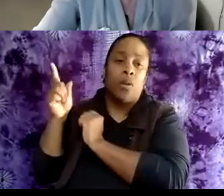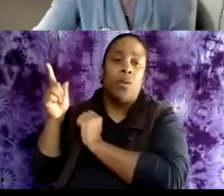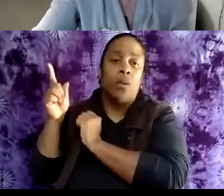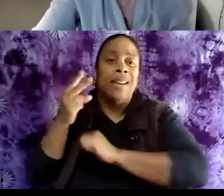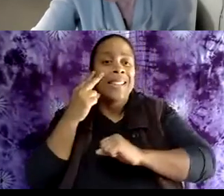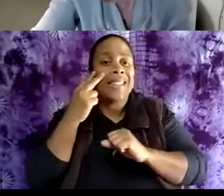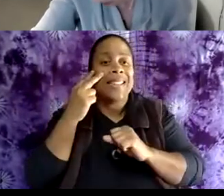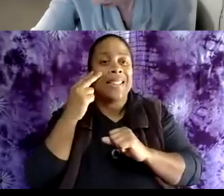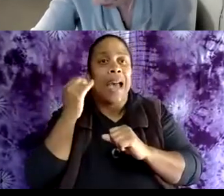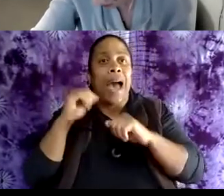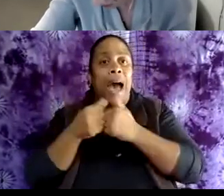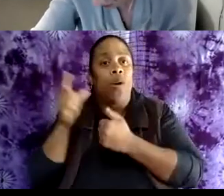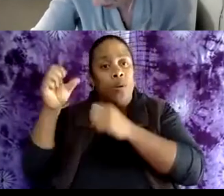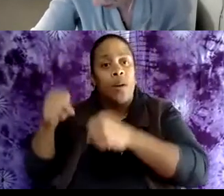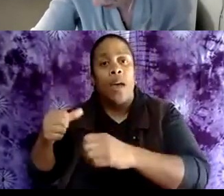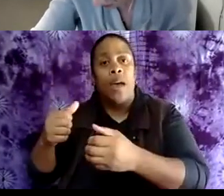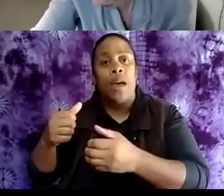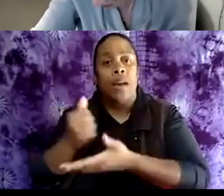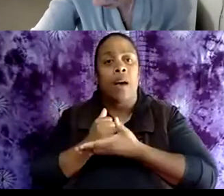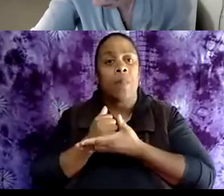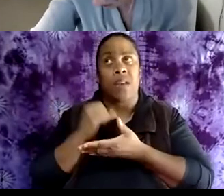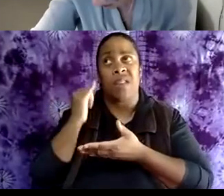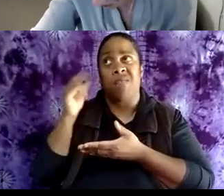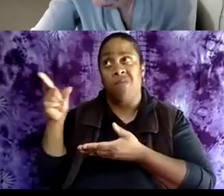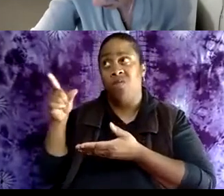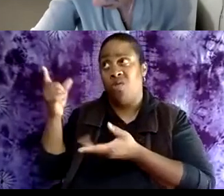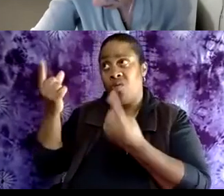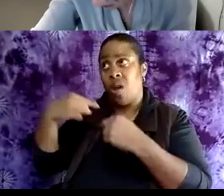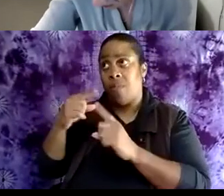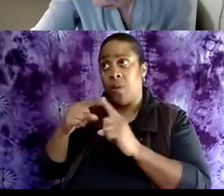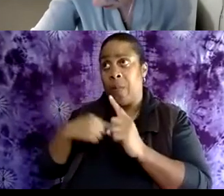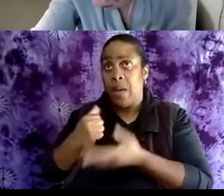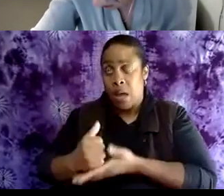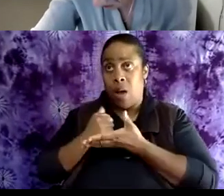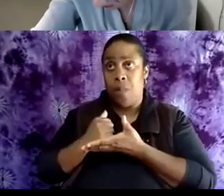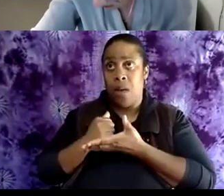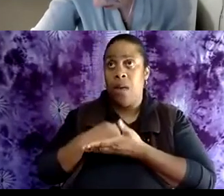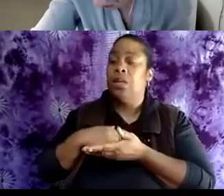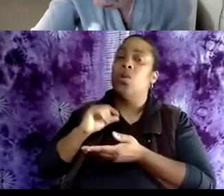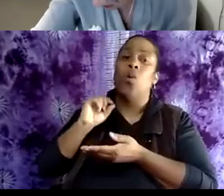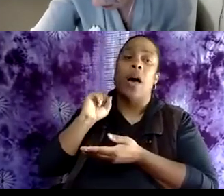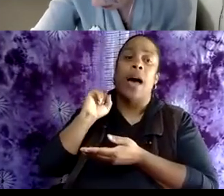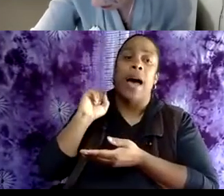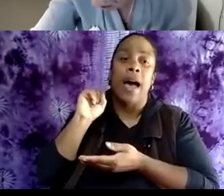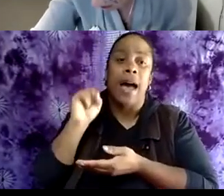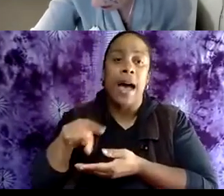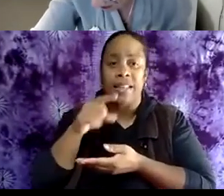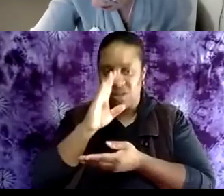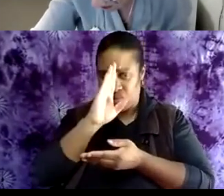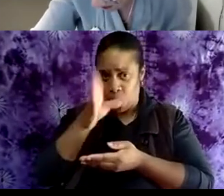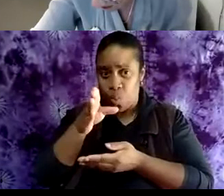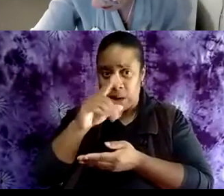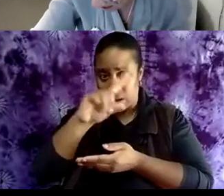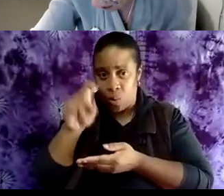can help me. And did you come to me to help me? Like, ask direct questions. You don't have to worry about